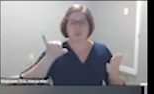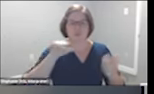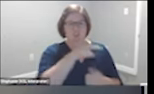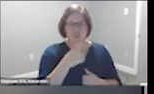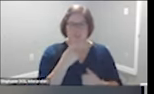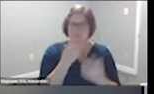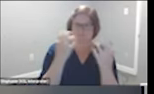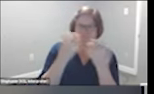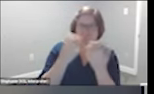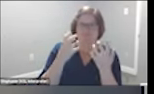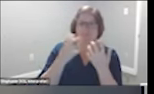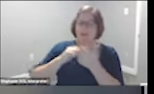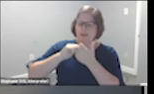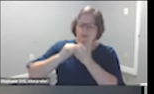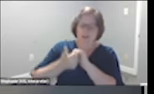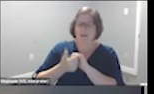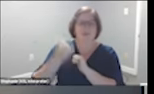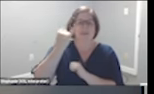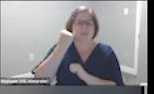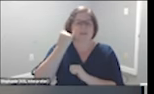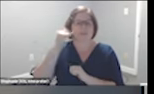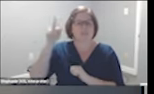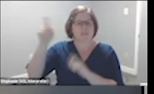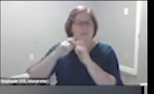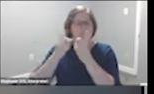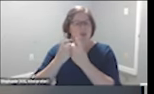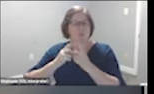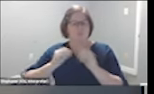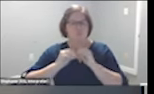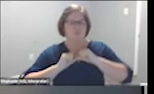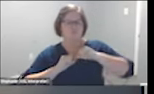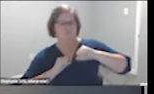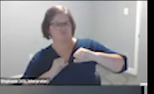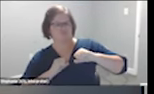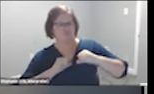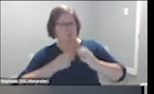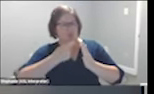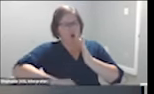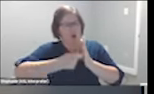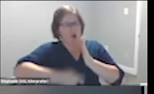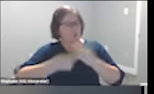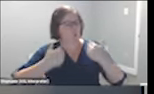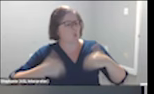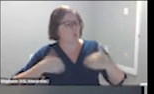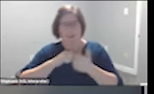Amanda. How can we push back against resistance from our departments about the cost of making spaces